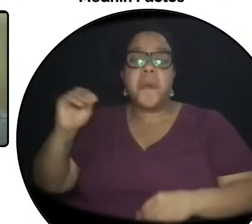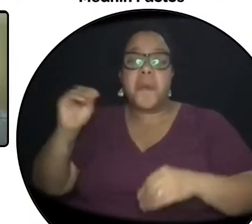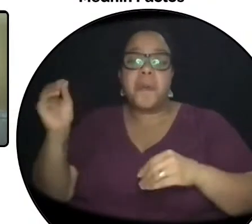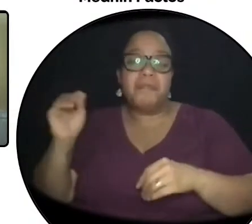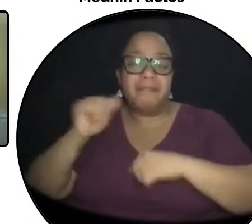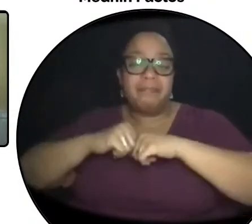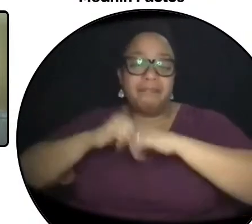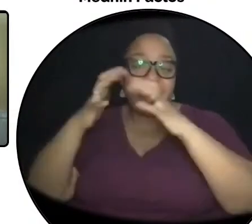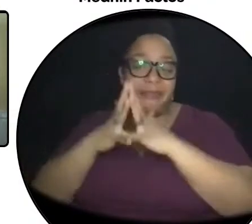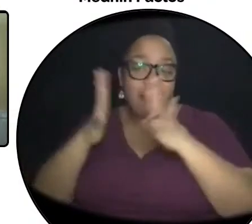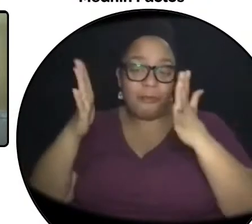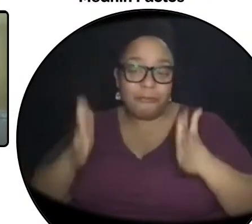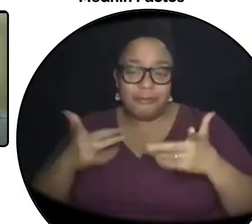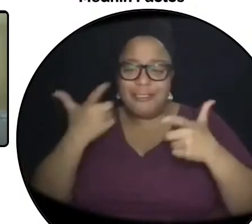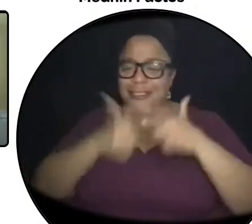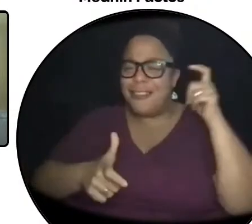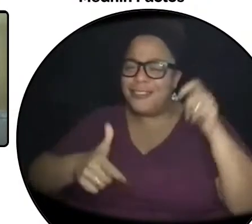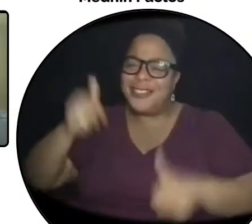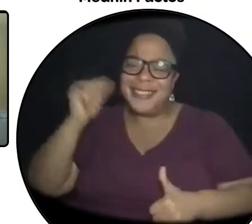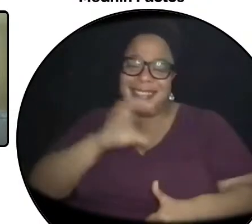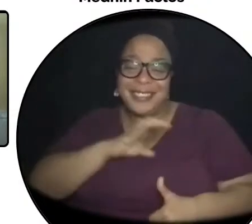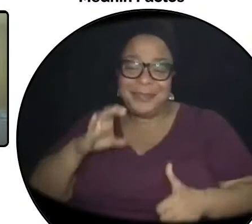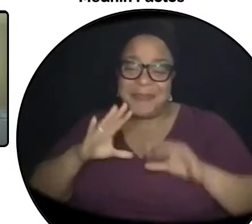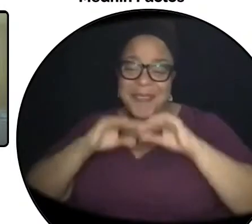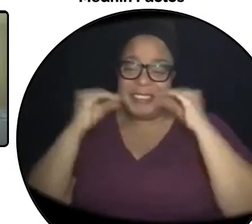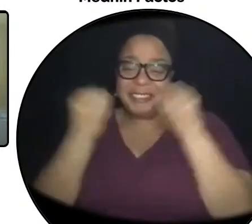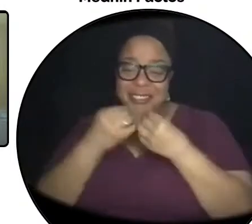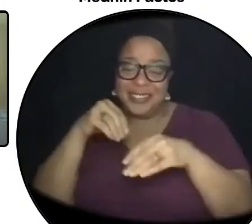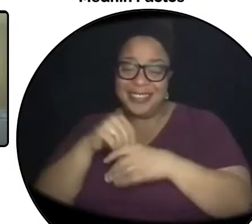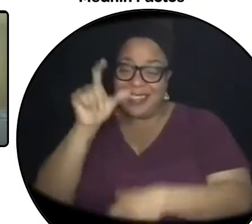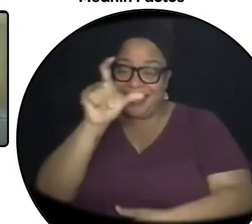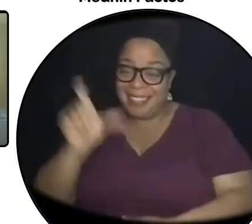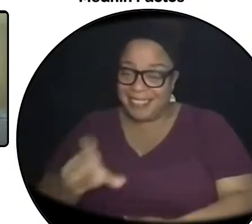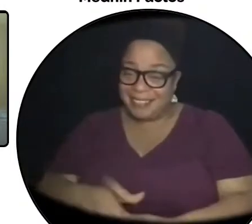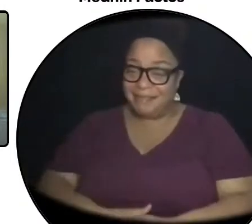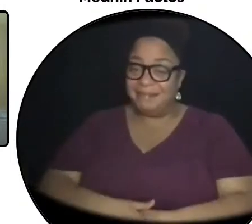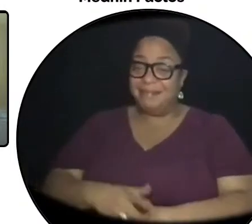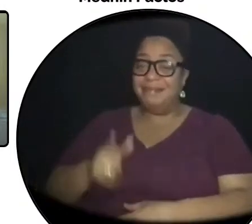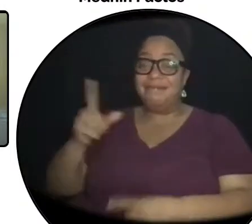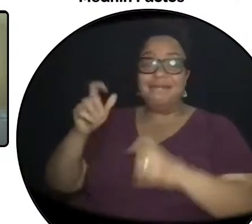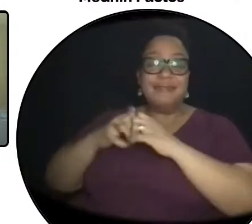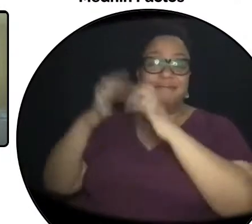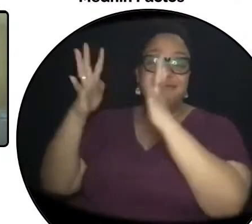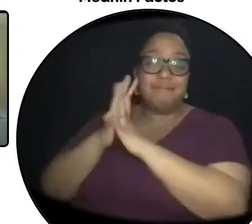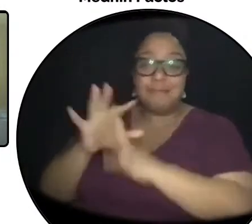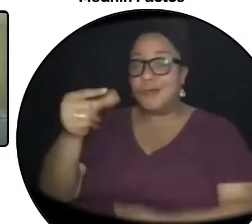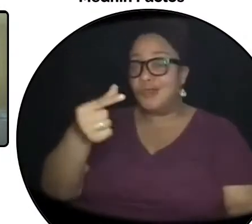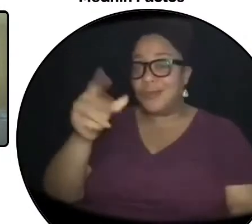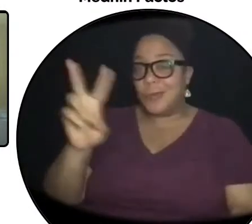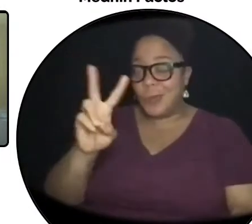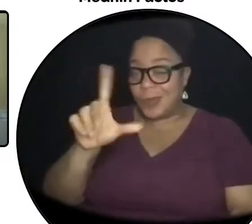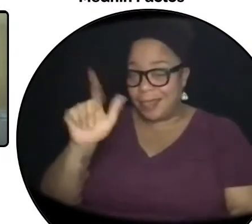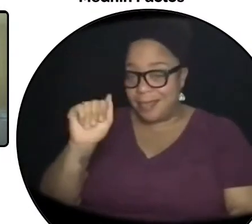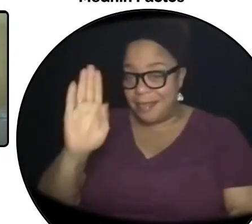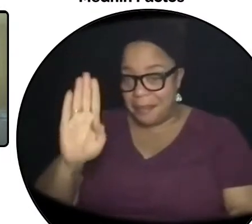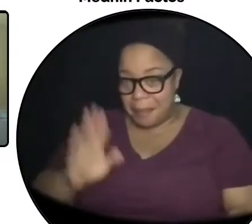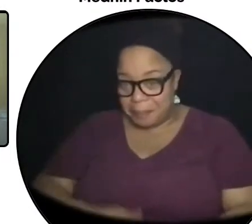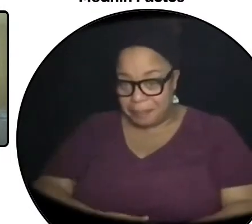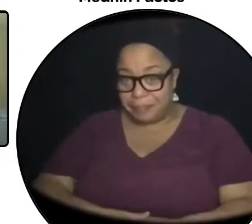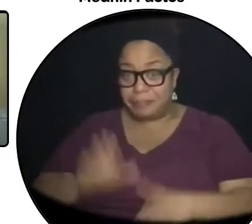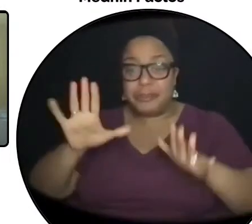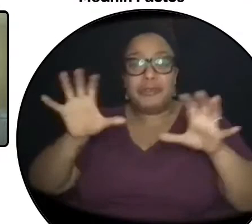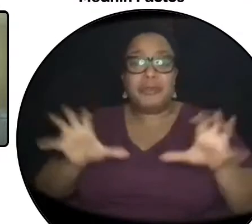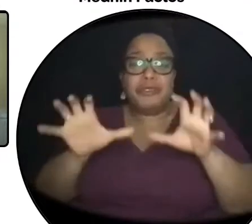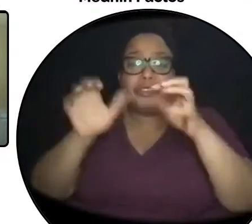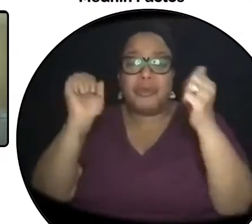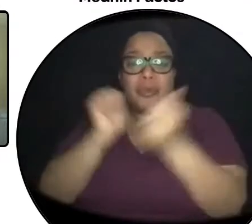Lorgia García Peña is a public-facing scholar and activist and the co-founder of Freedom